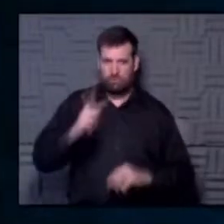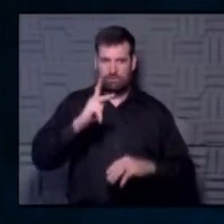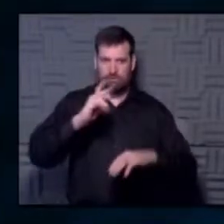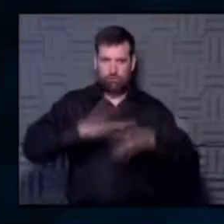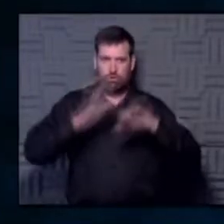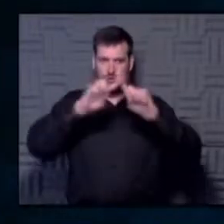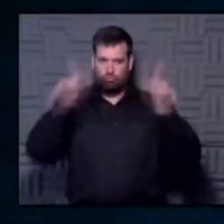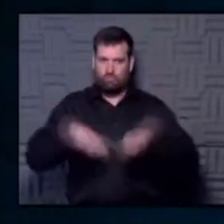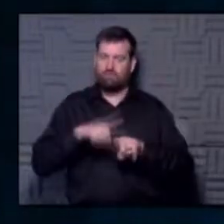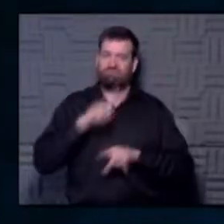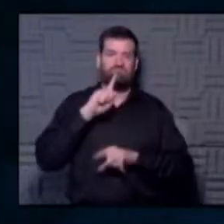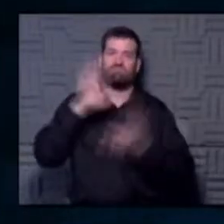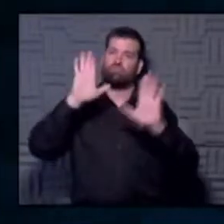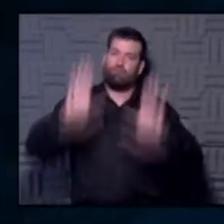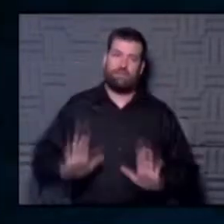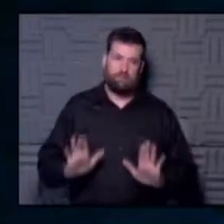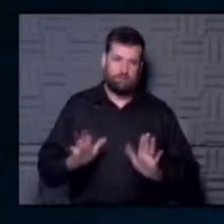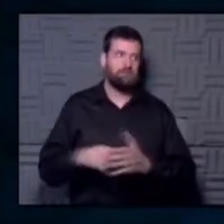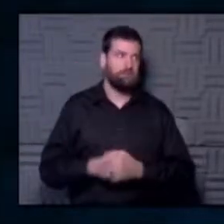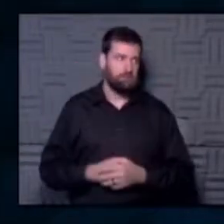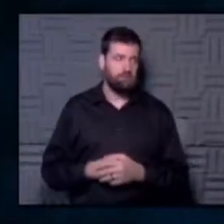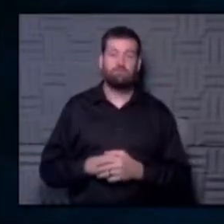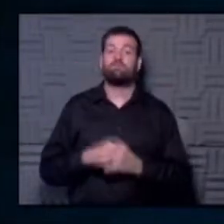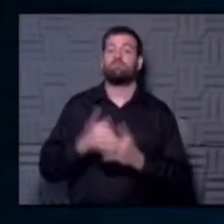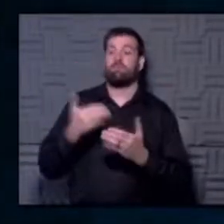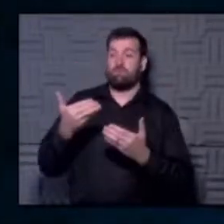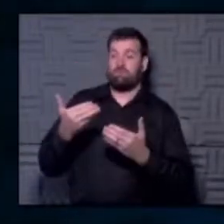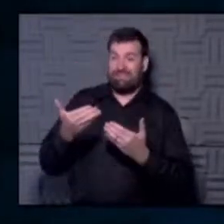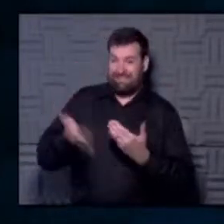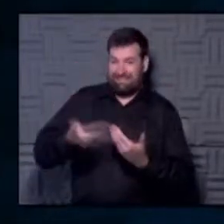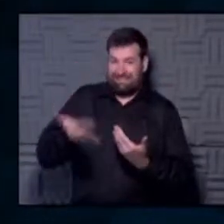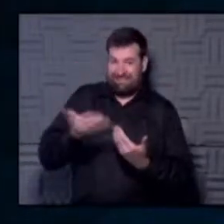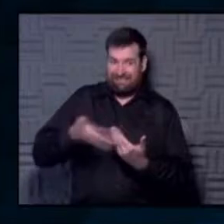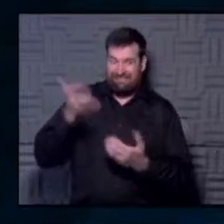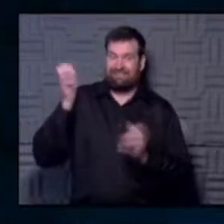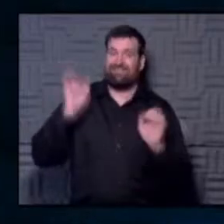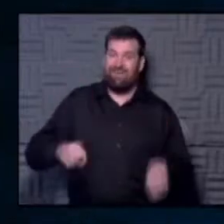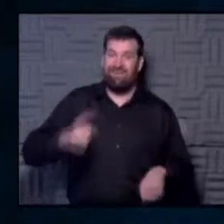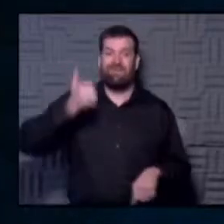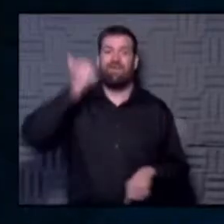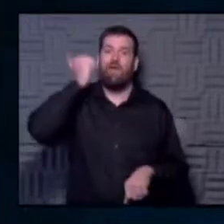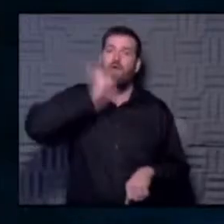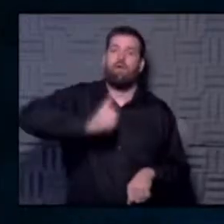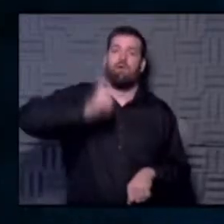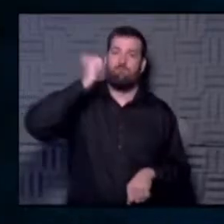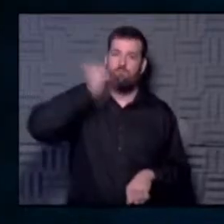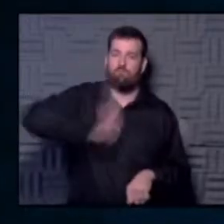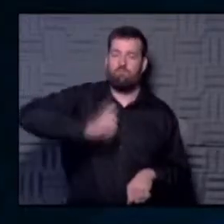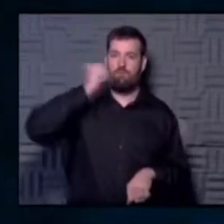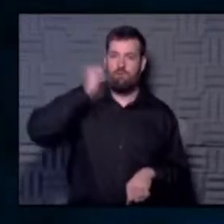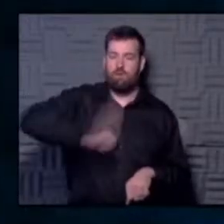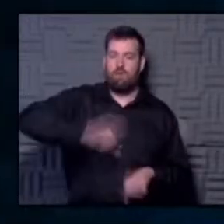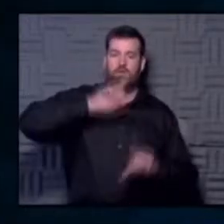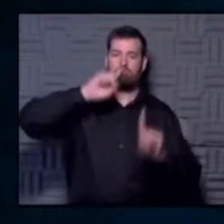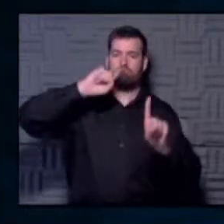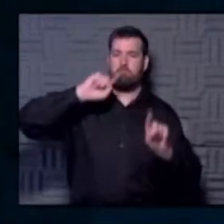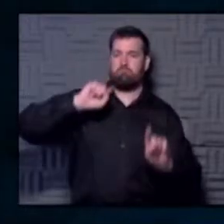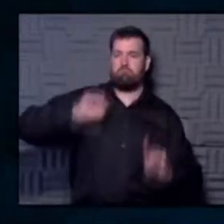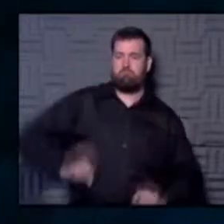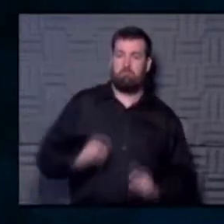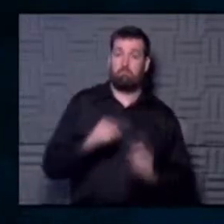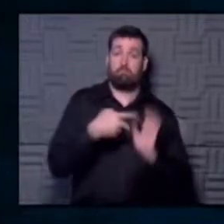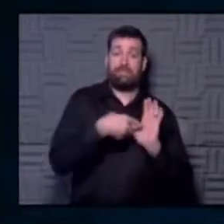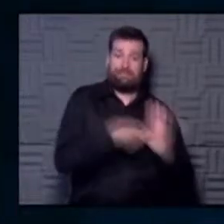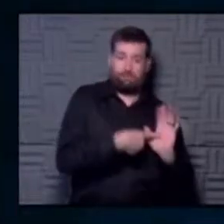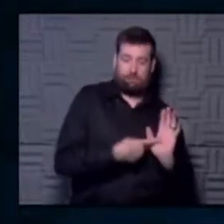This is great. That they can quickly go through every day and face the questions about both symptoms